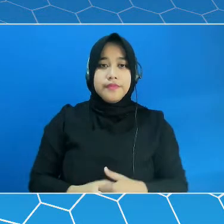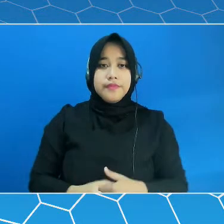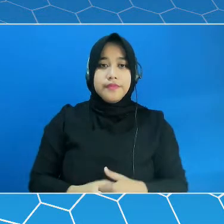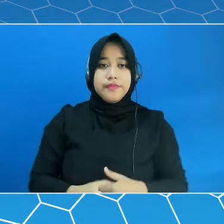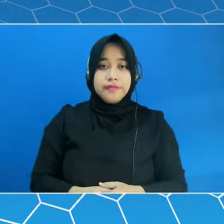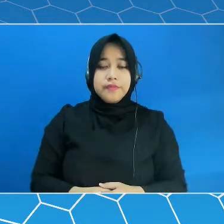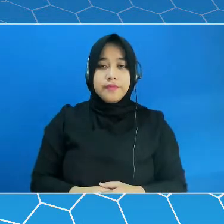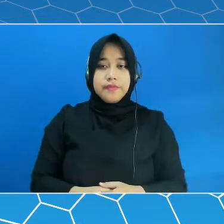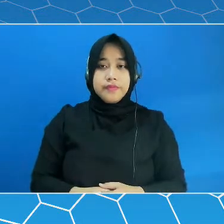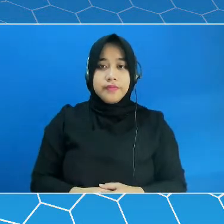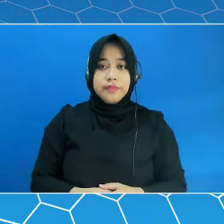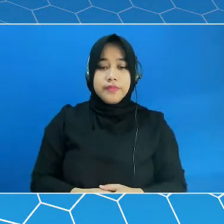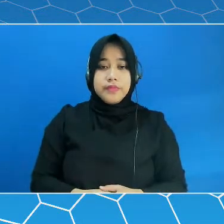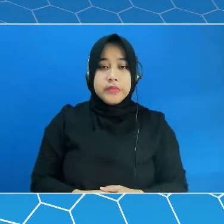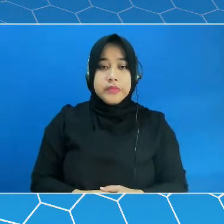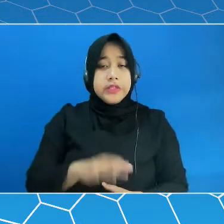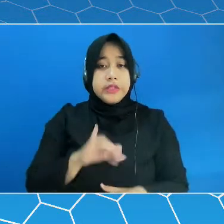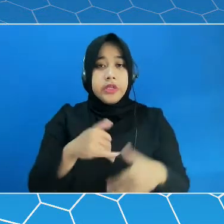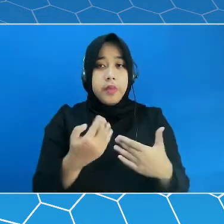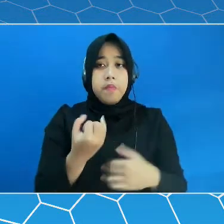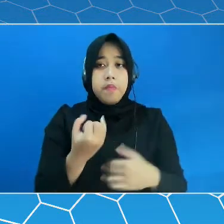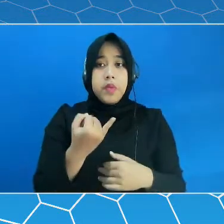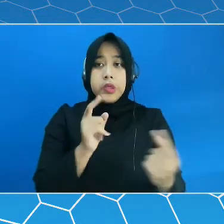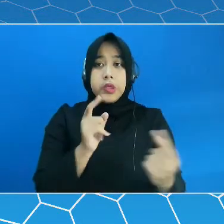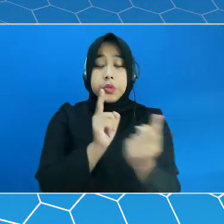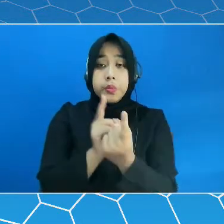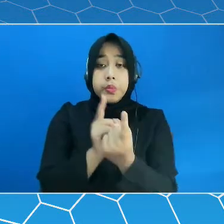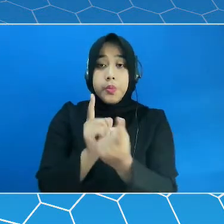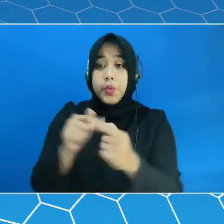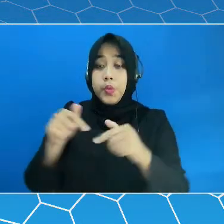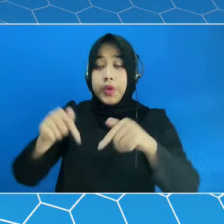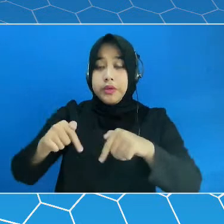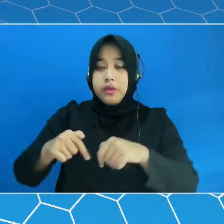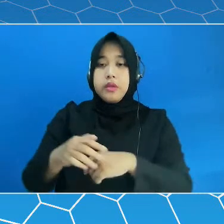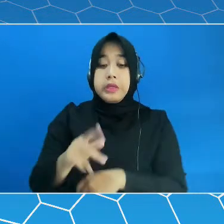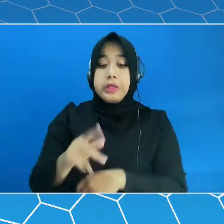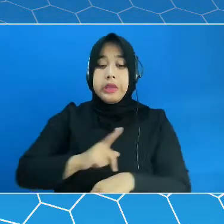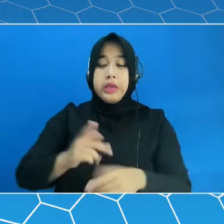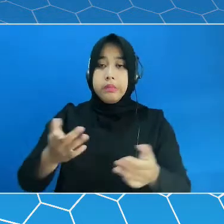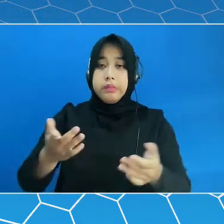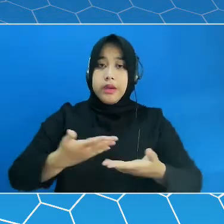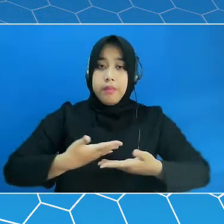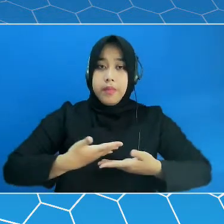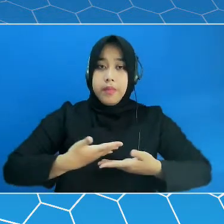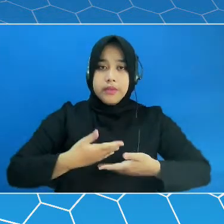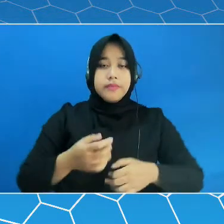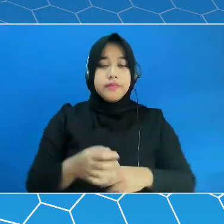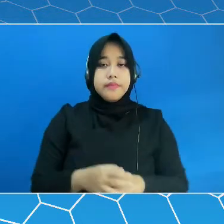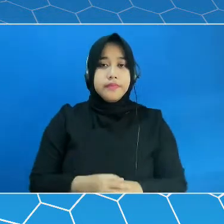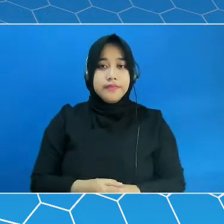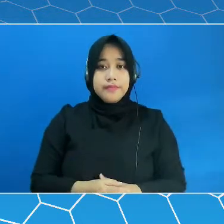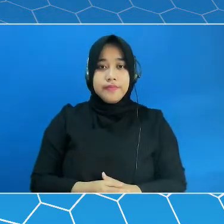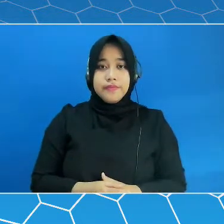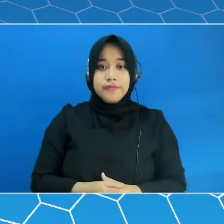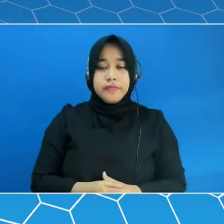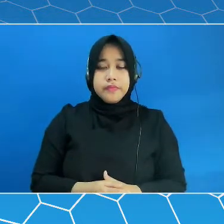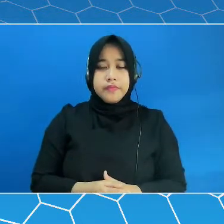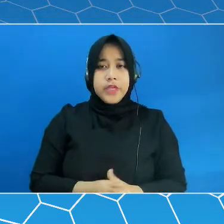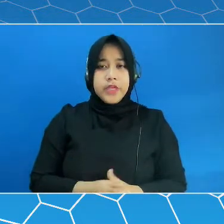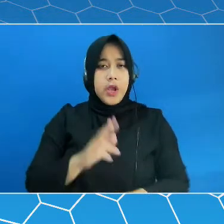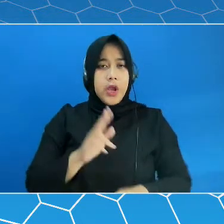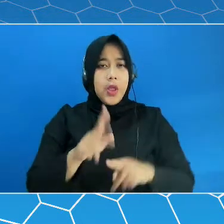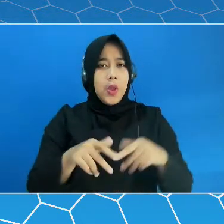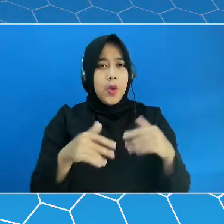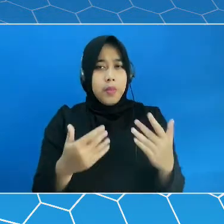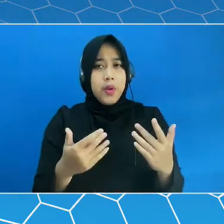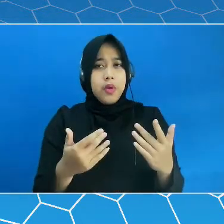So some findings. So we shown that the remote monitoring and a decentralized approach